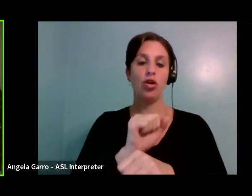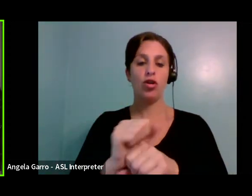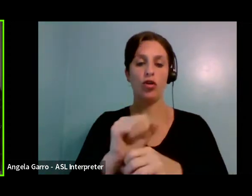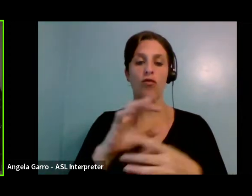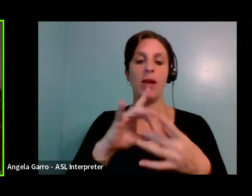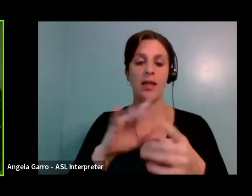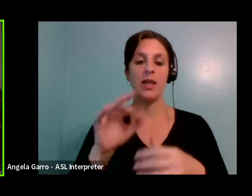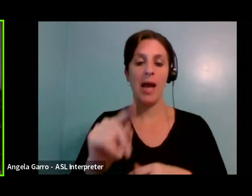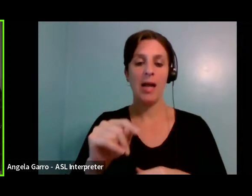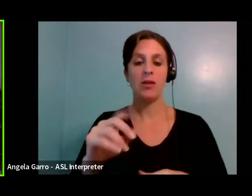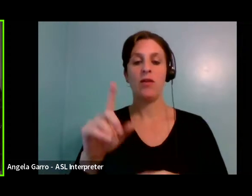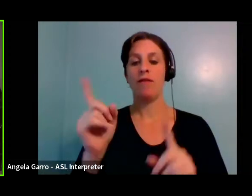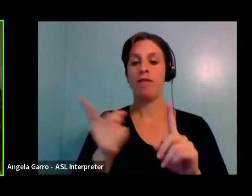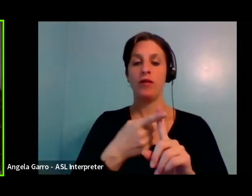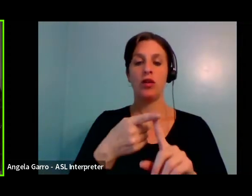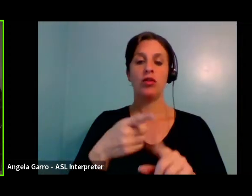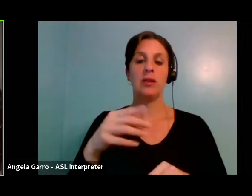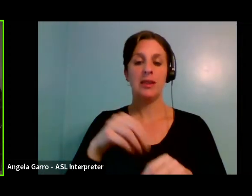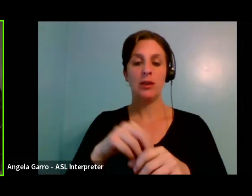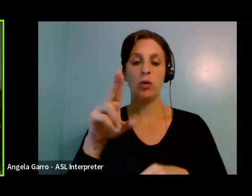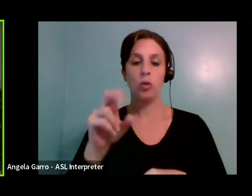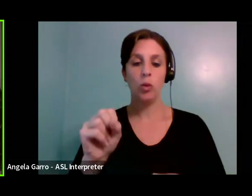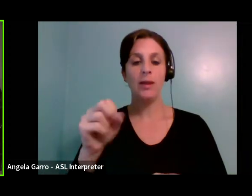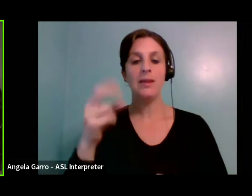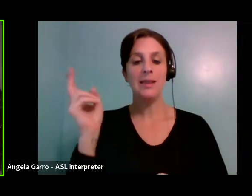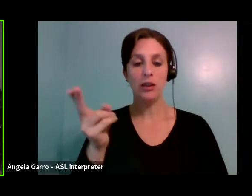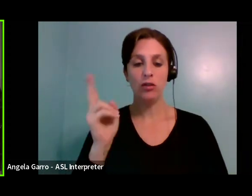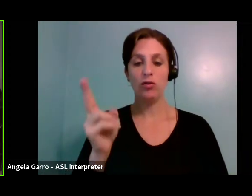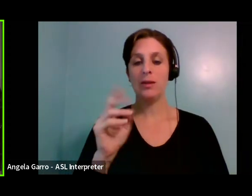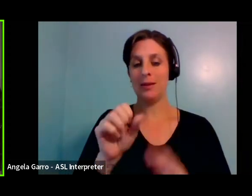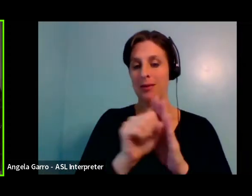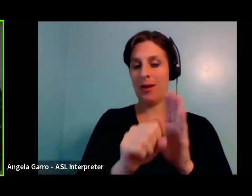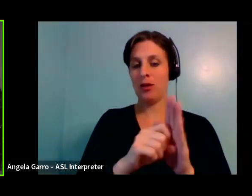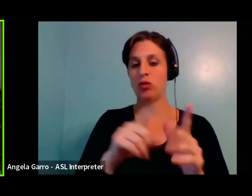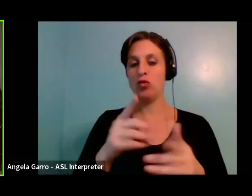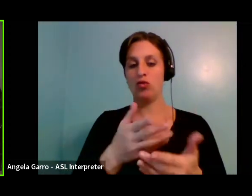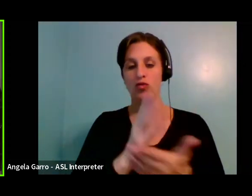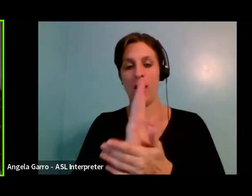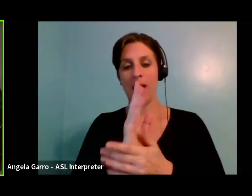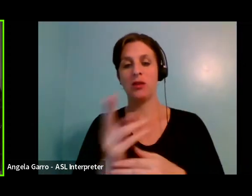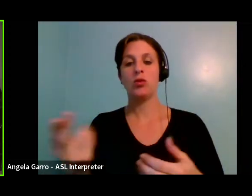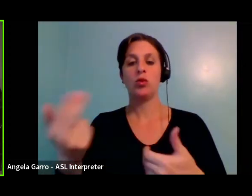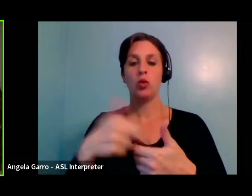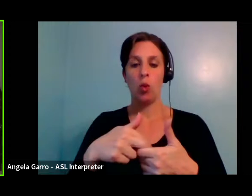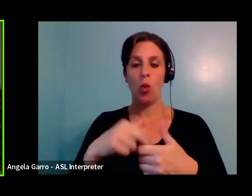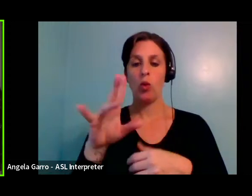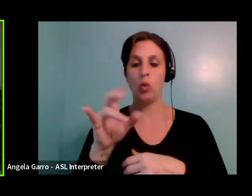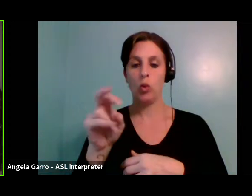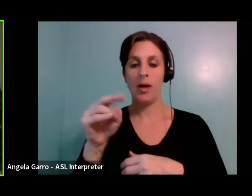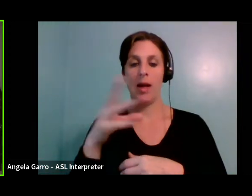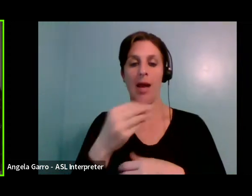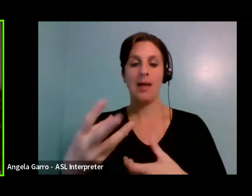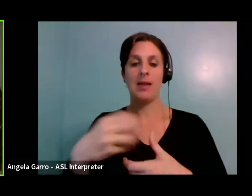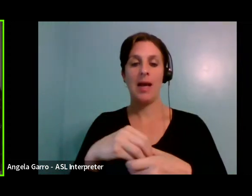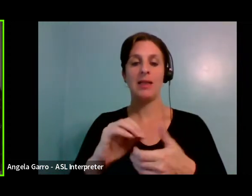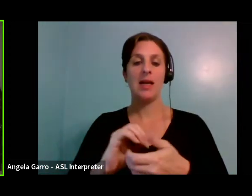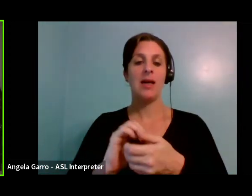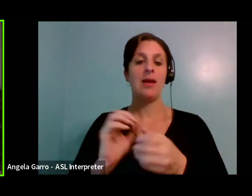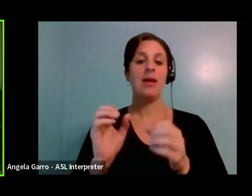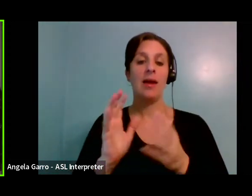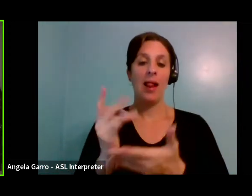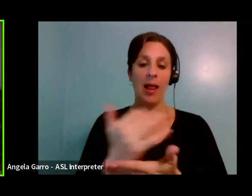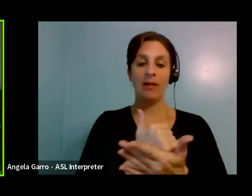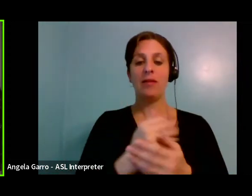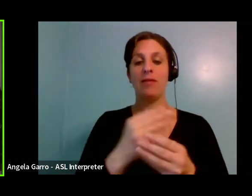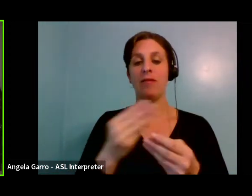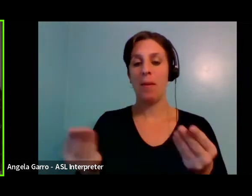history to give farm workers the right to join a union and engage in collective bargaining. Whereas on the